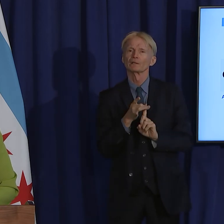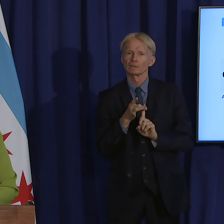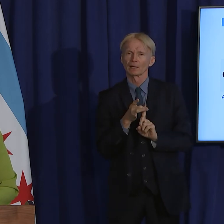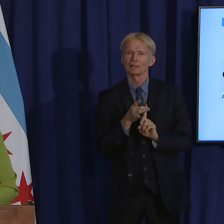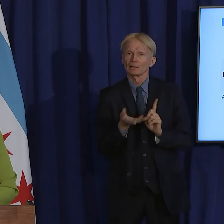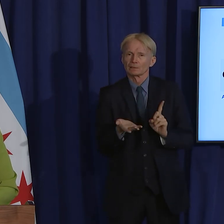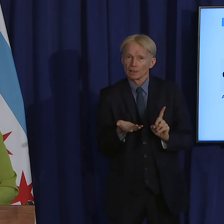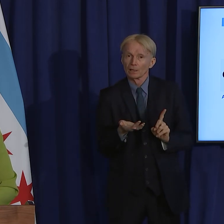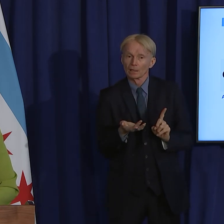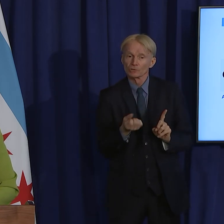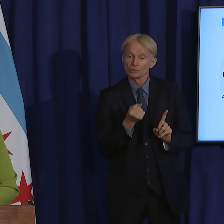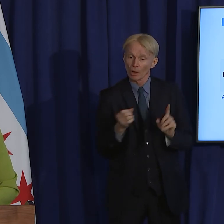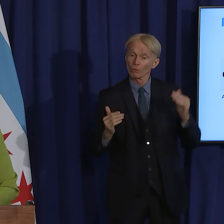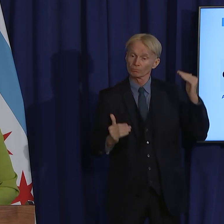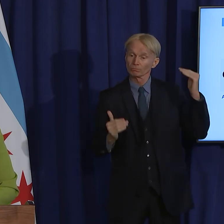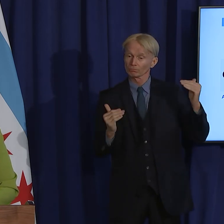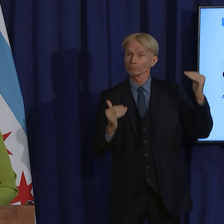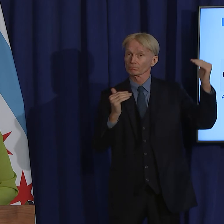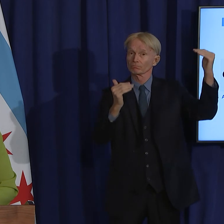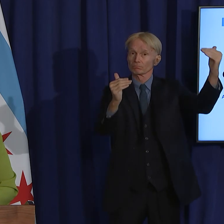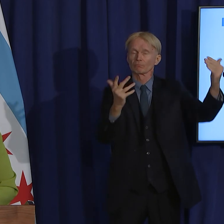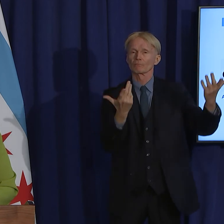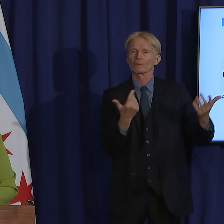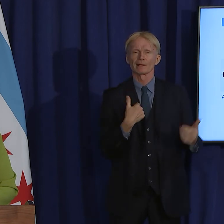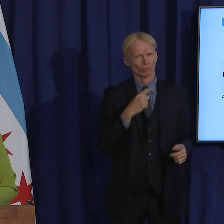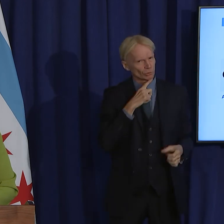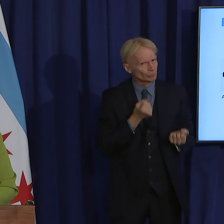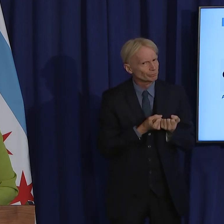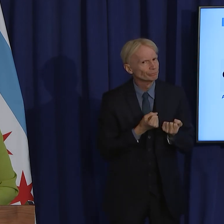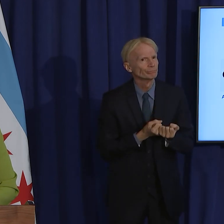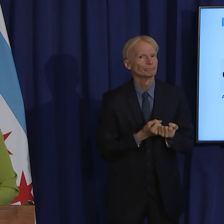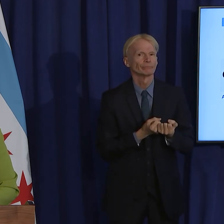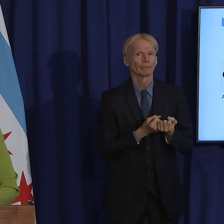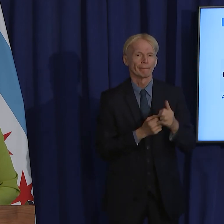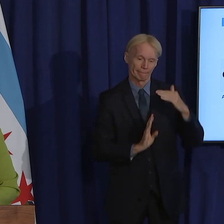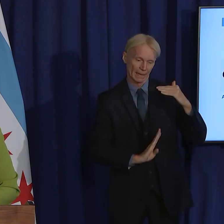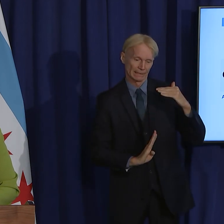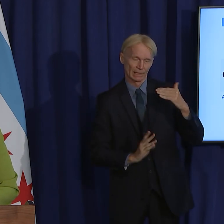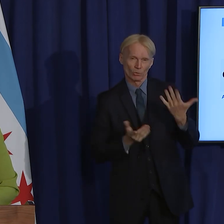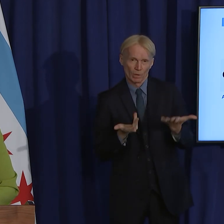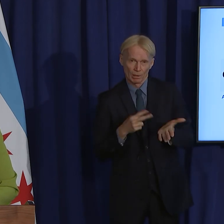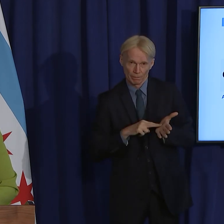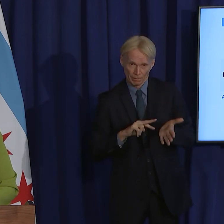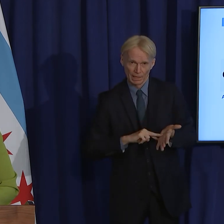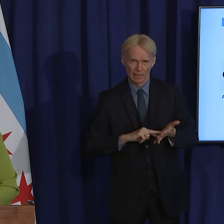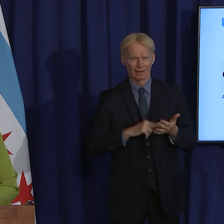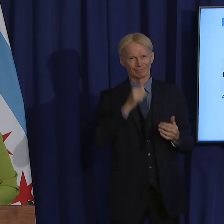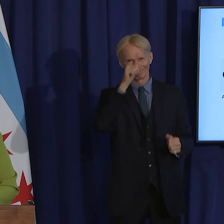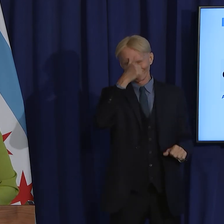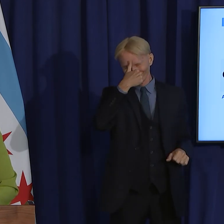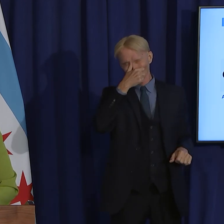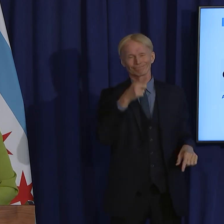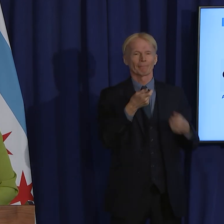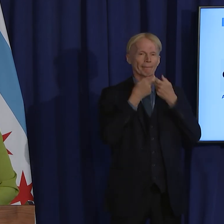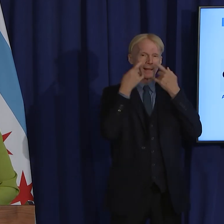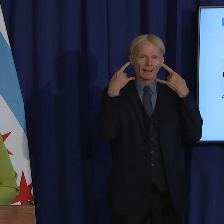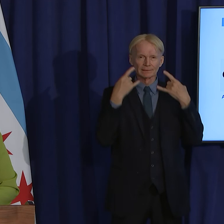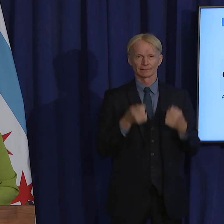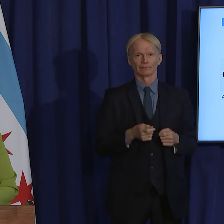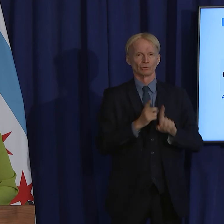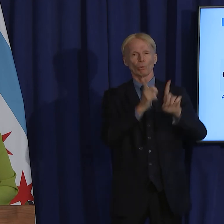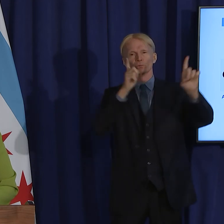encourage, again, people to remember the basics, that, wearing your mask,